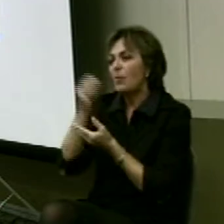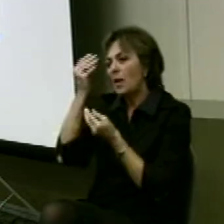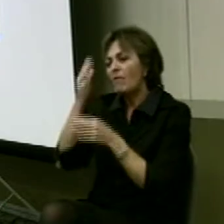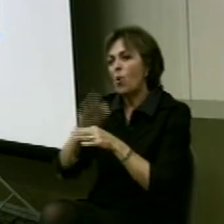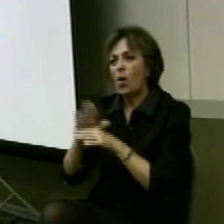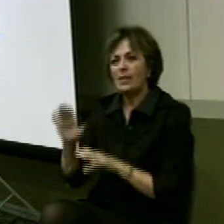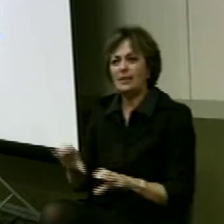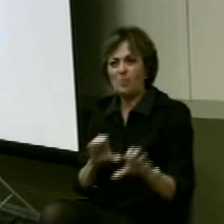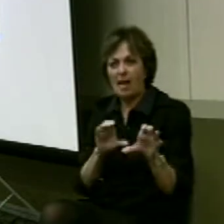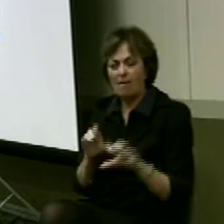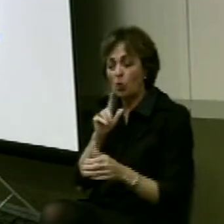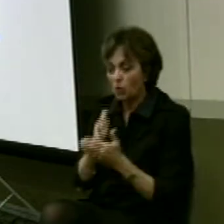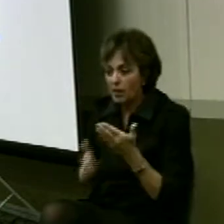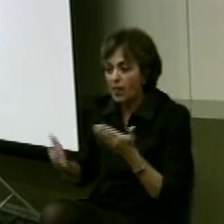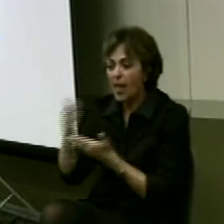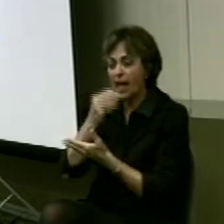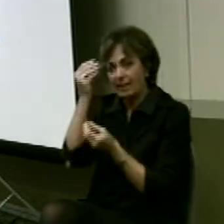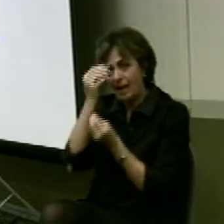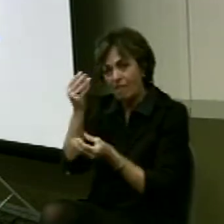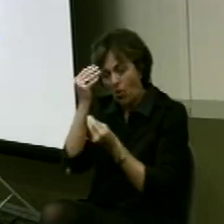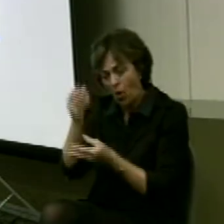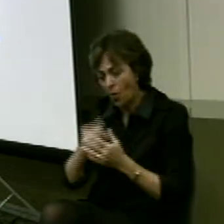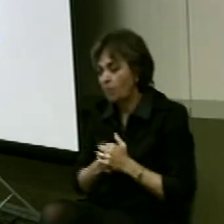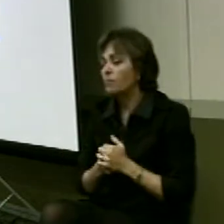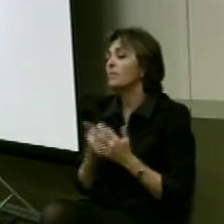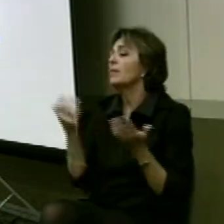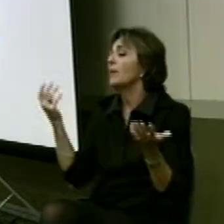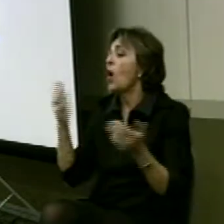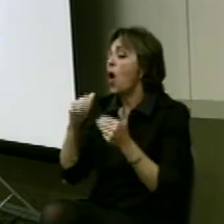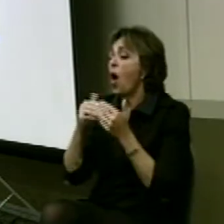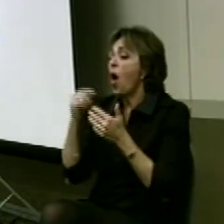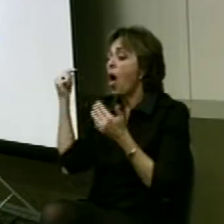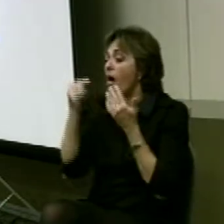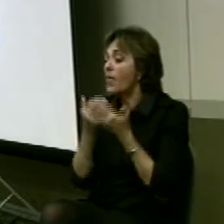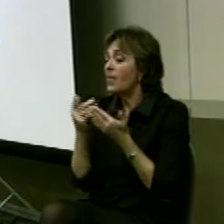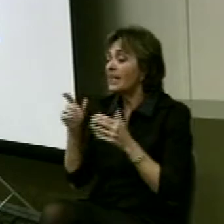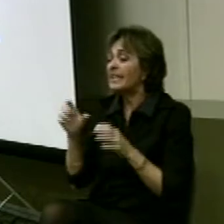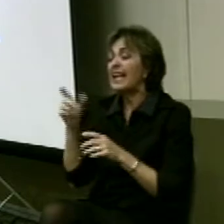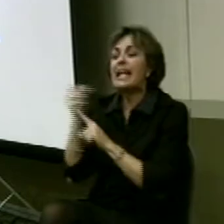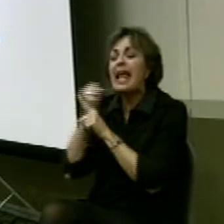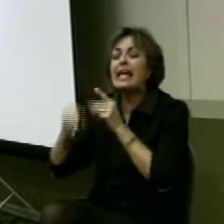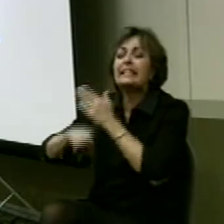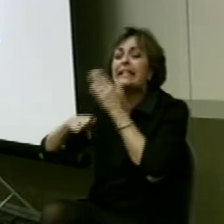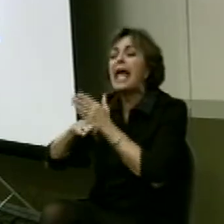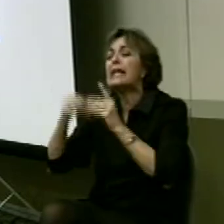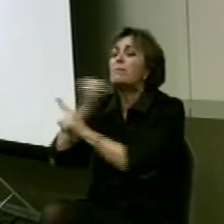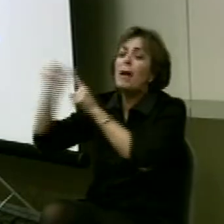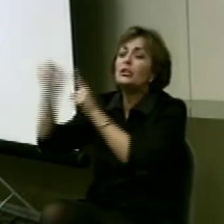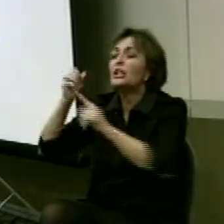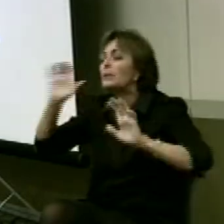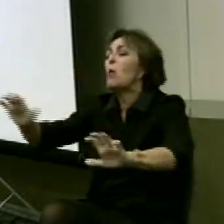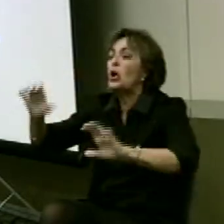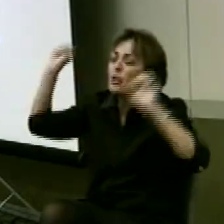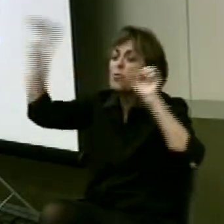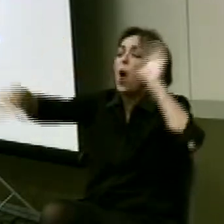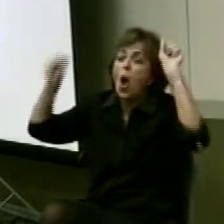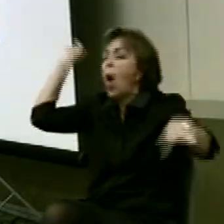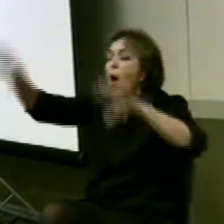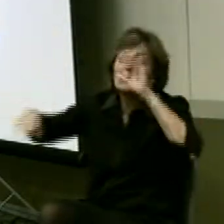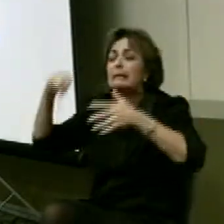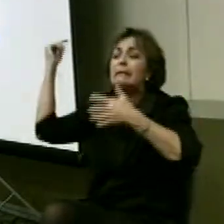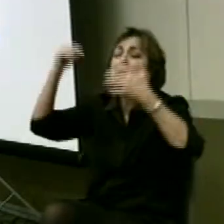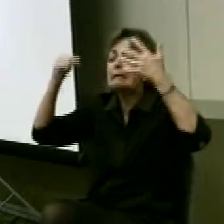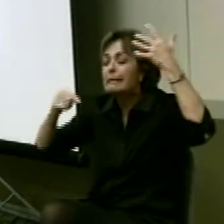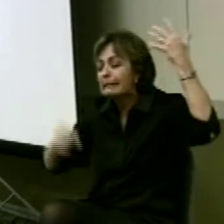do? Okay, we're going to gather info on his behavior. We're going to collect info. So what are all the things he does? He hits, he kicks,